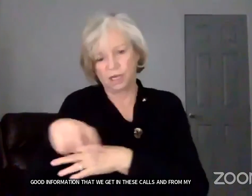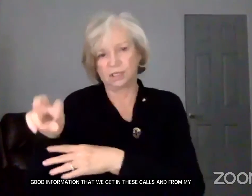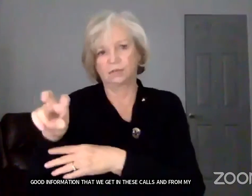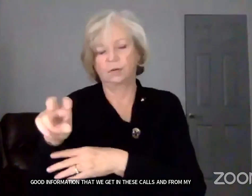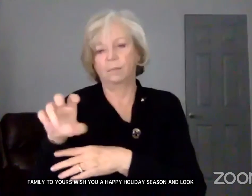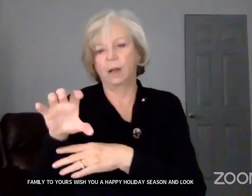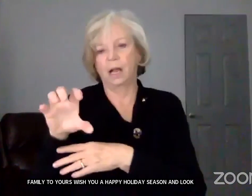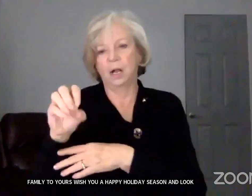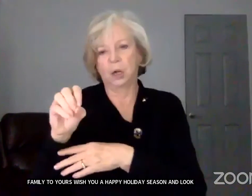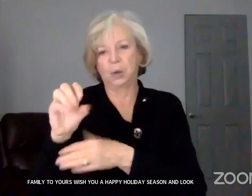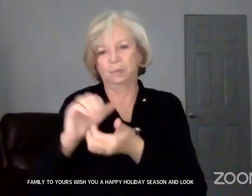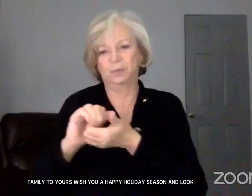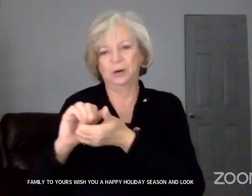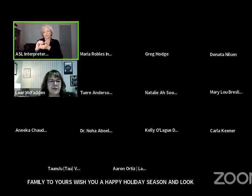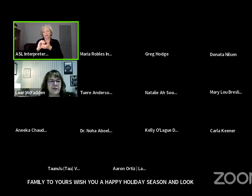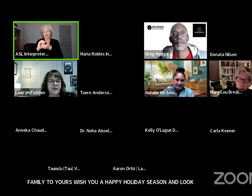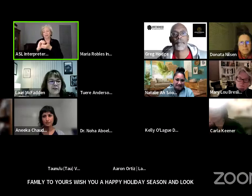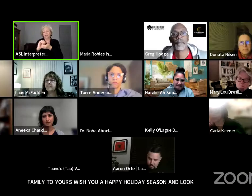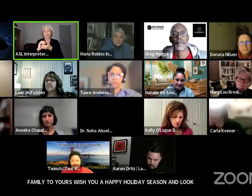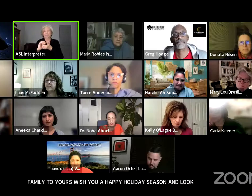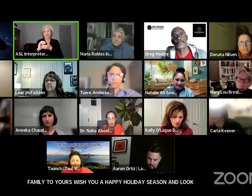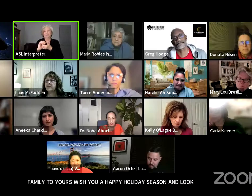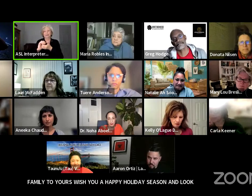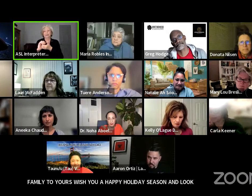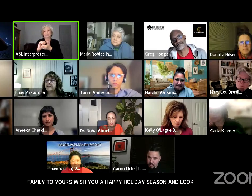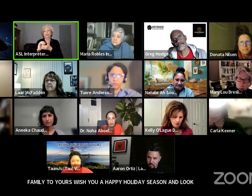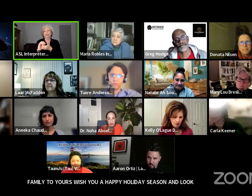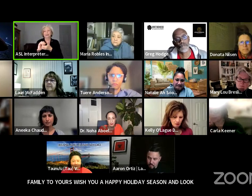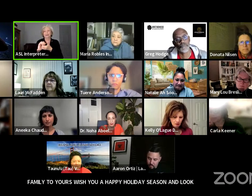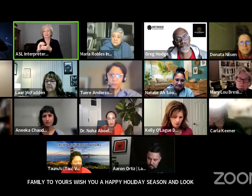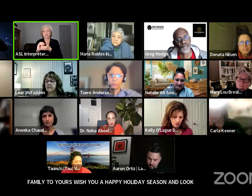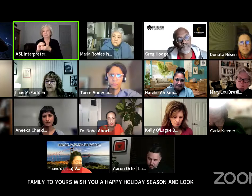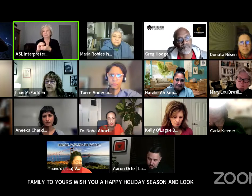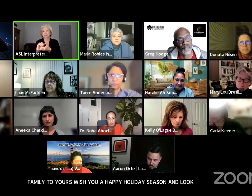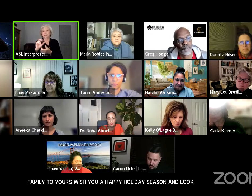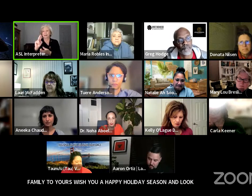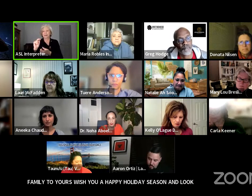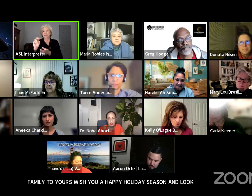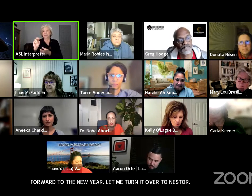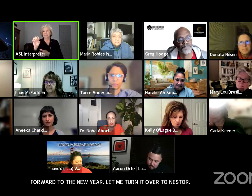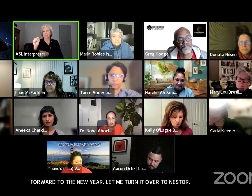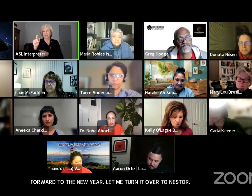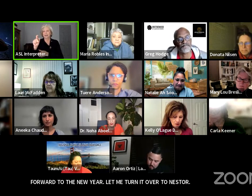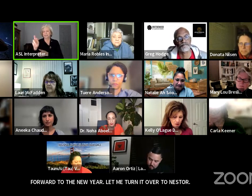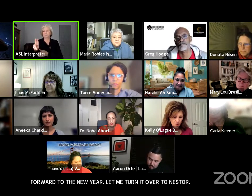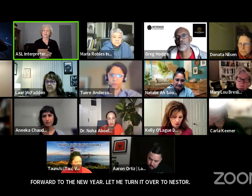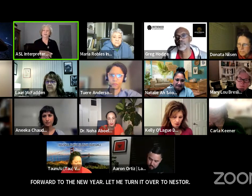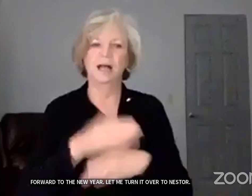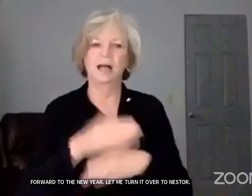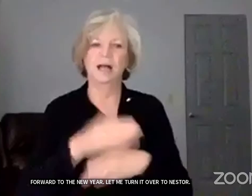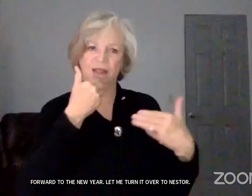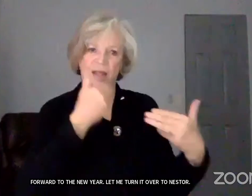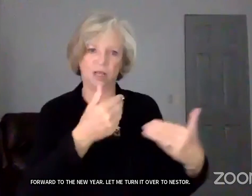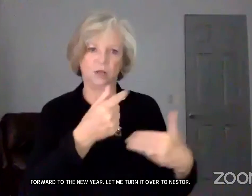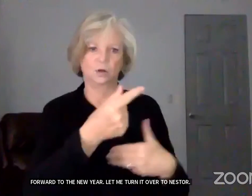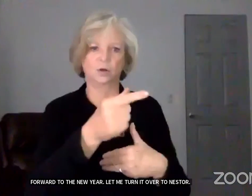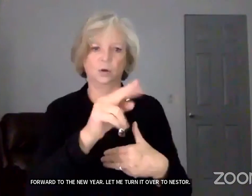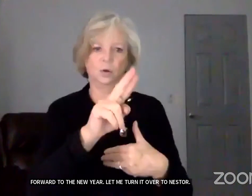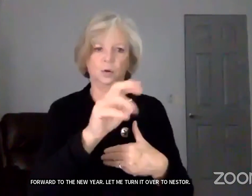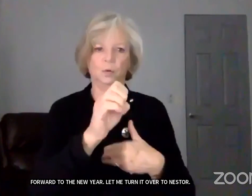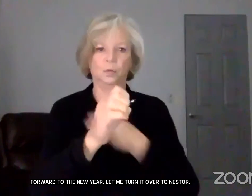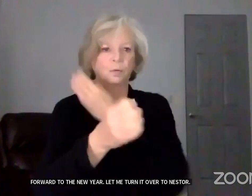evening, Nestor. No, thanks, Greg. I think you're much better